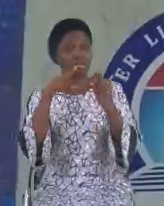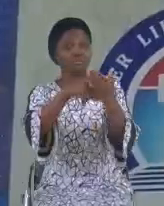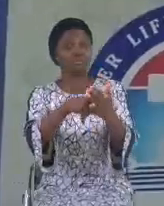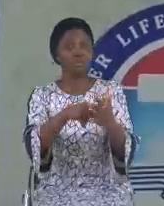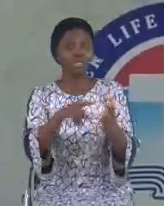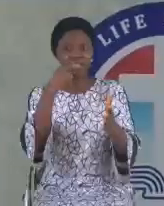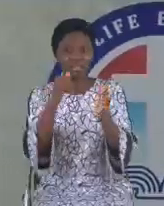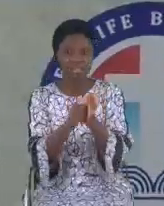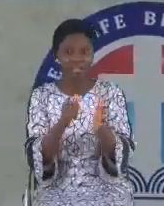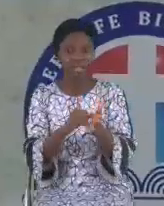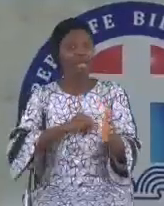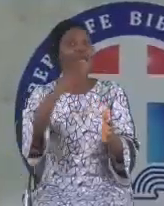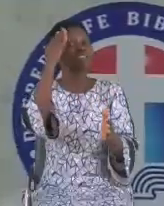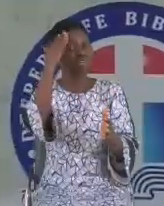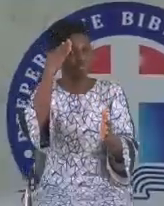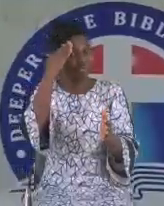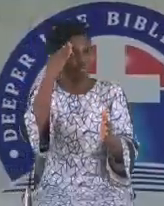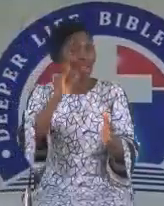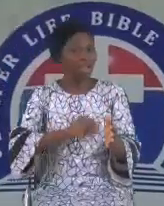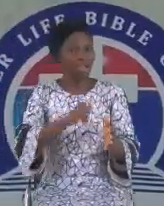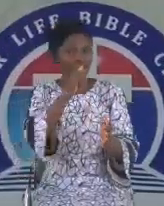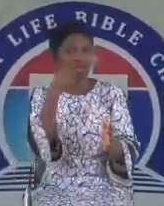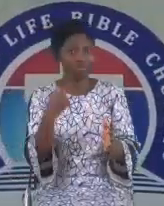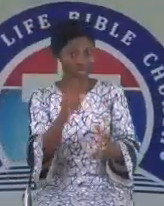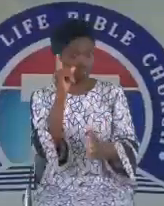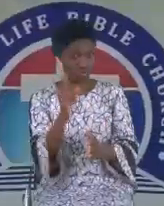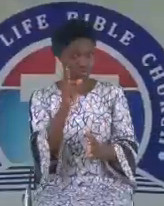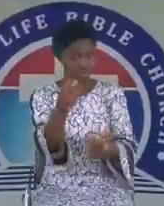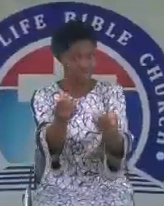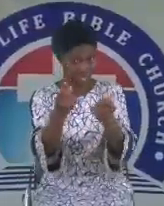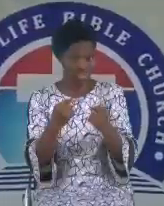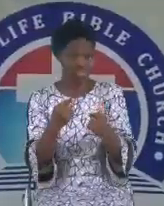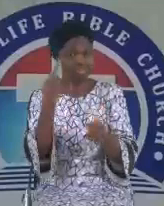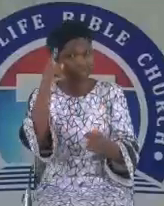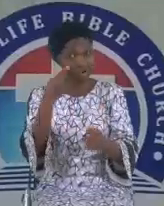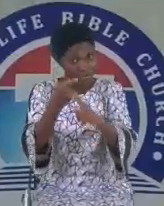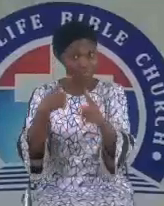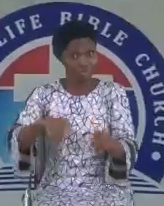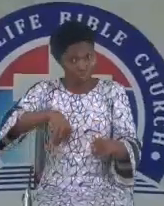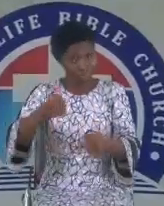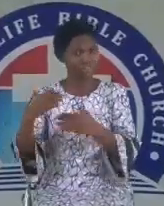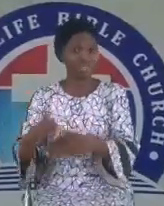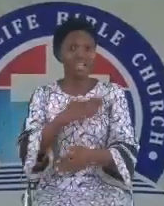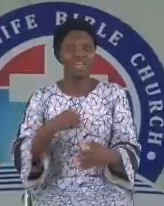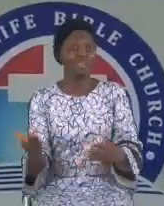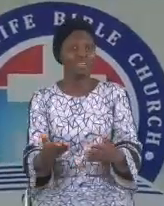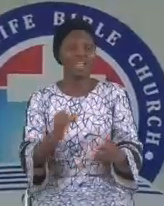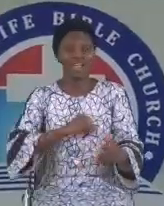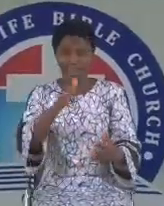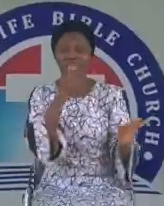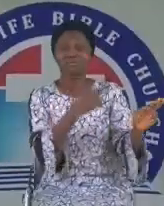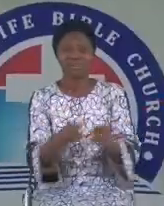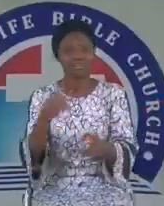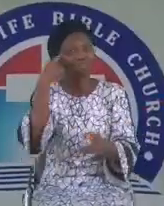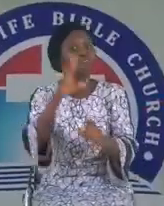am the one you came for from the other side. And here I am available for your